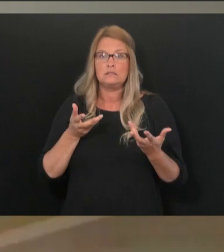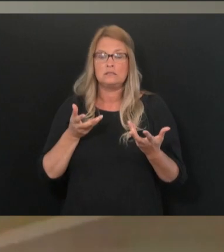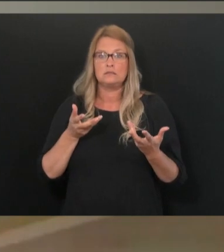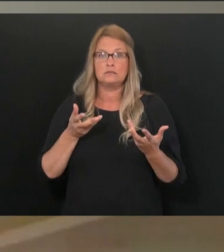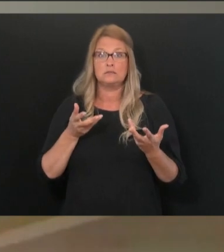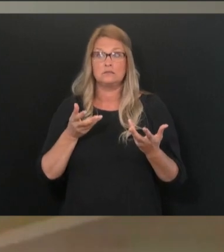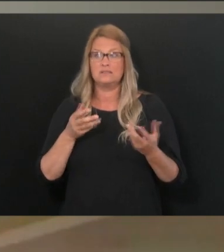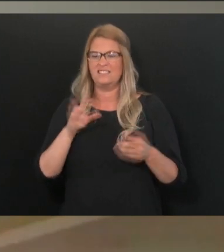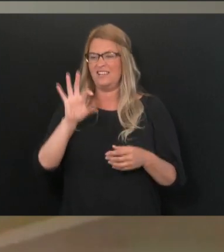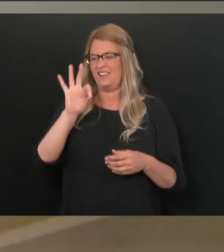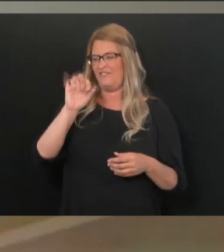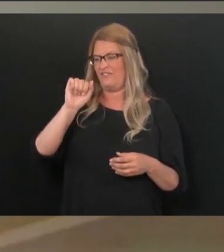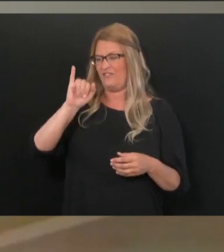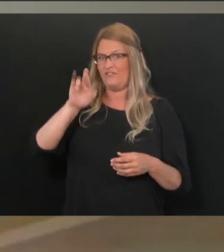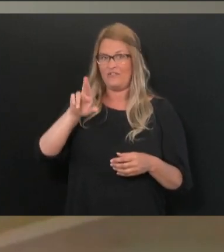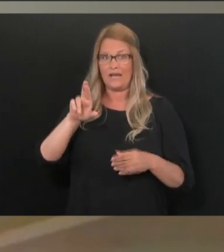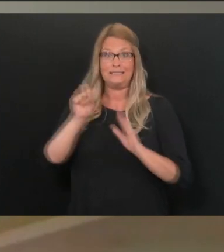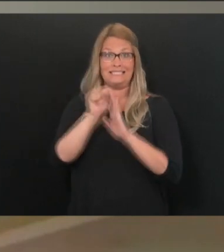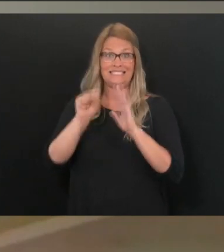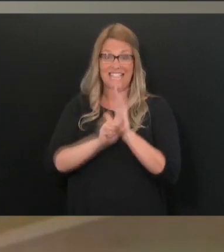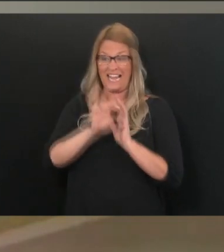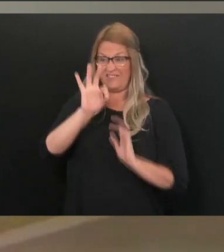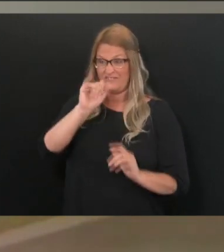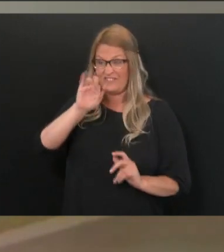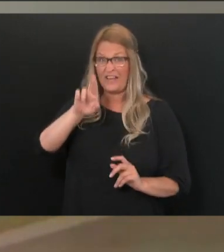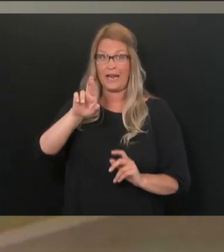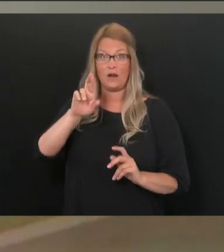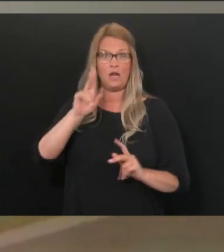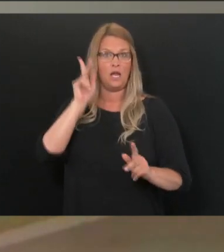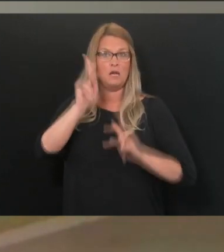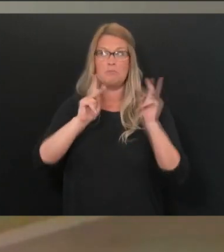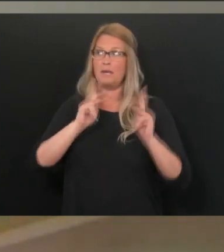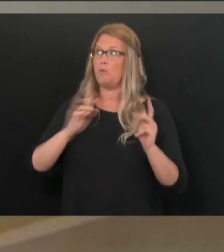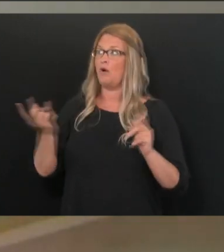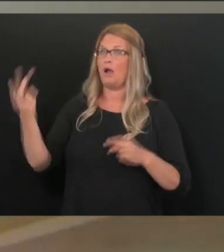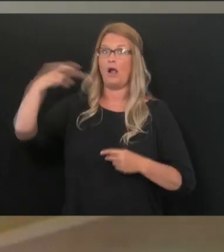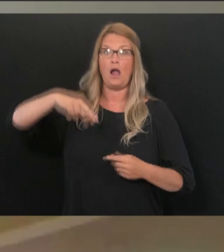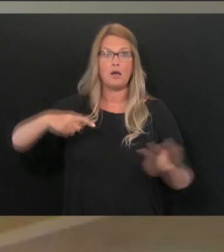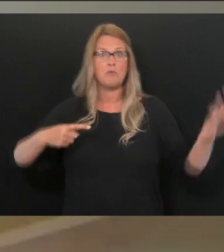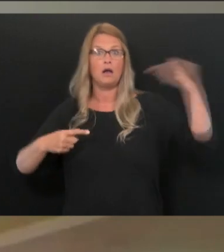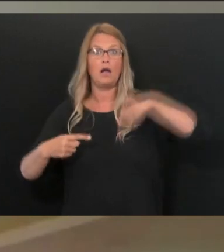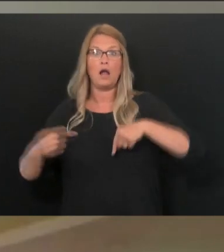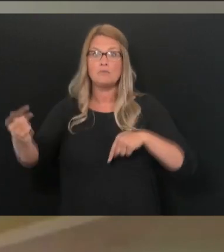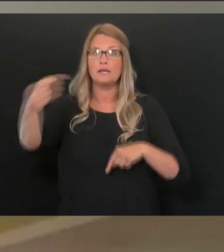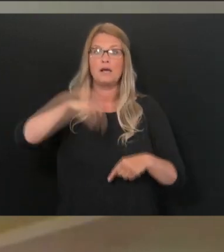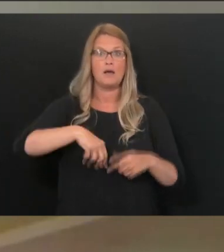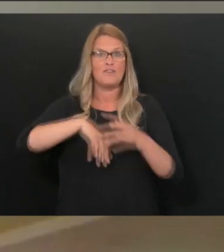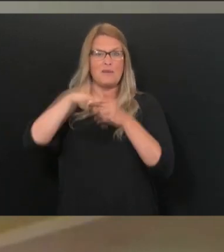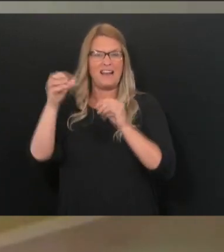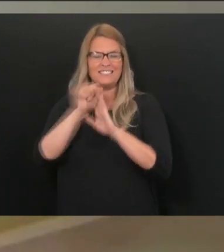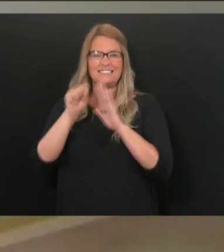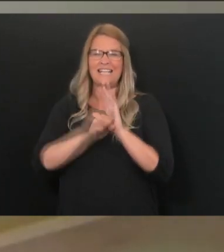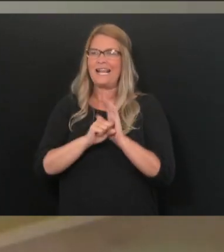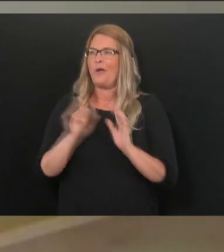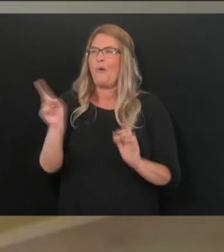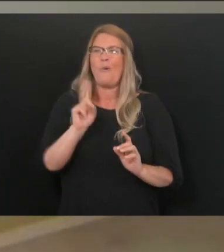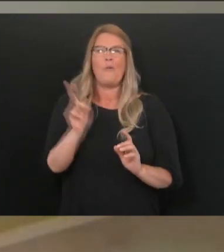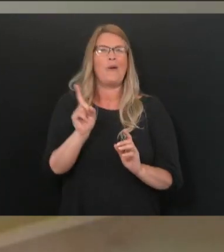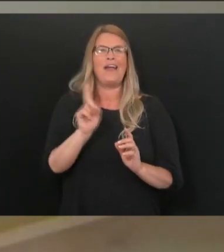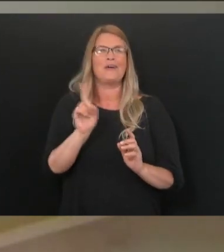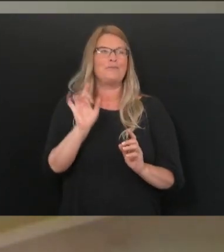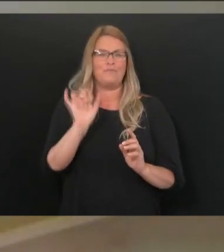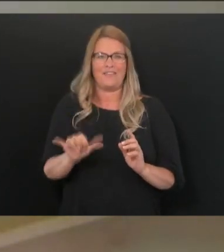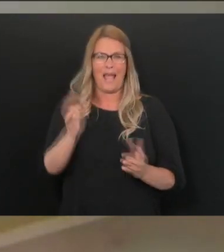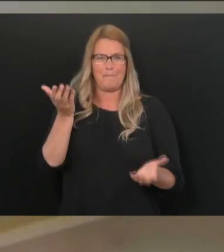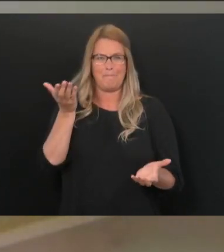of fairs and festivals, the state fair attracts people from both within the state and out of state. So how do we strike that balance of